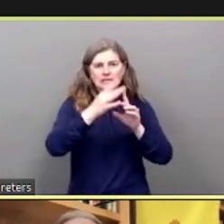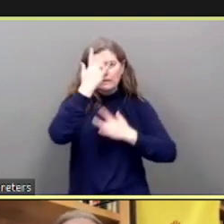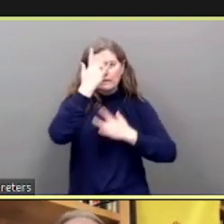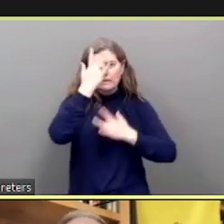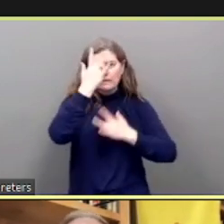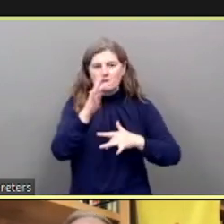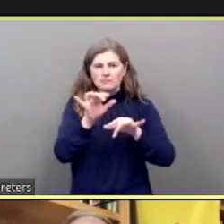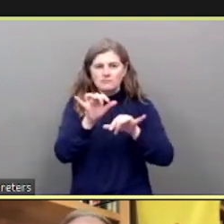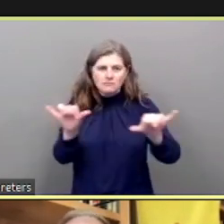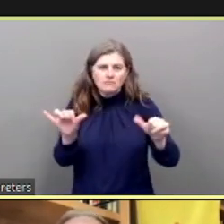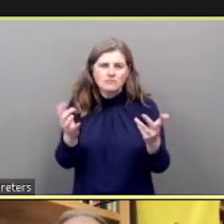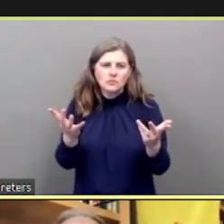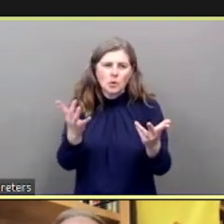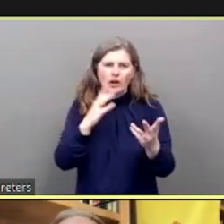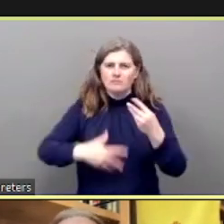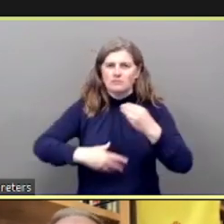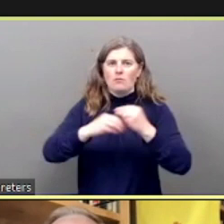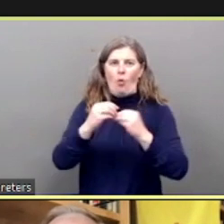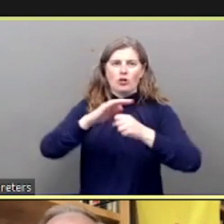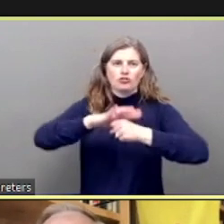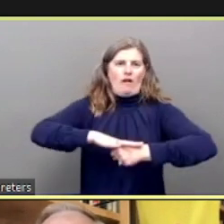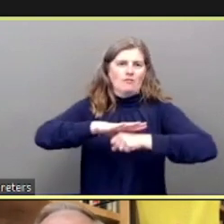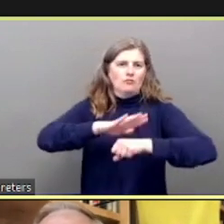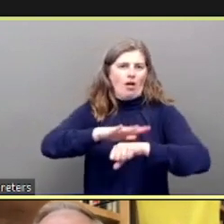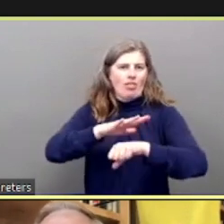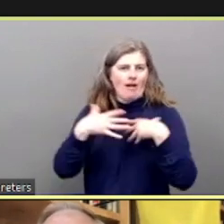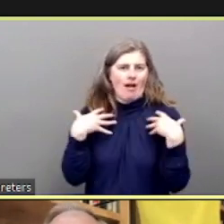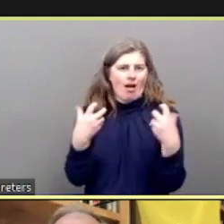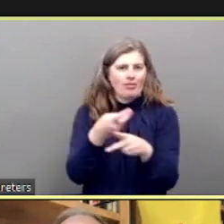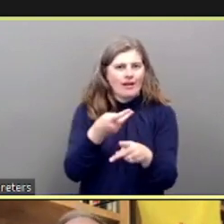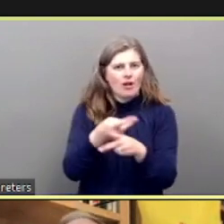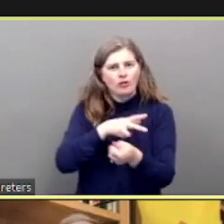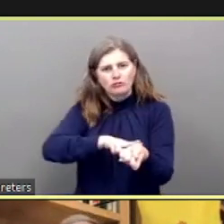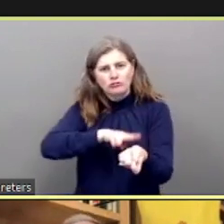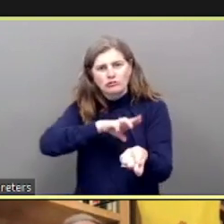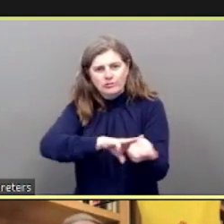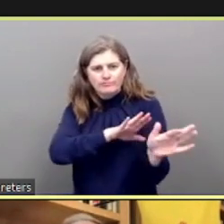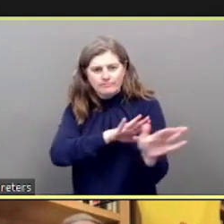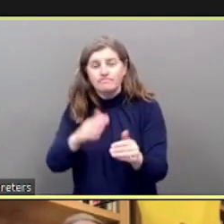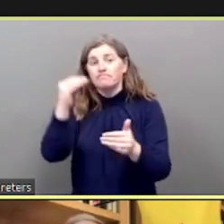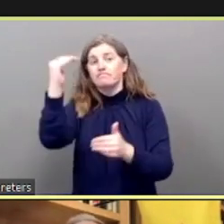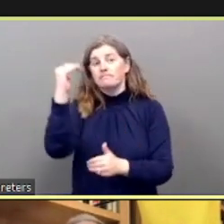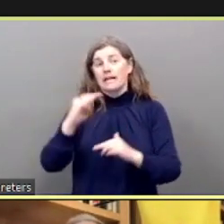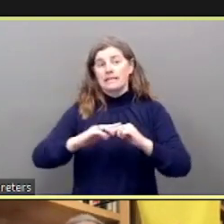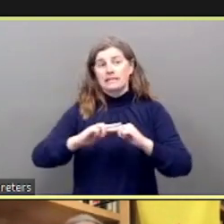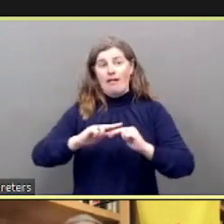people. That puts additional stress on our healthcare workforce in our state. Next slide, please.